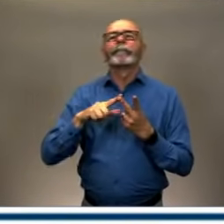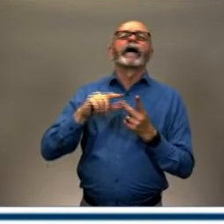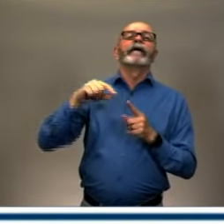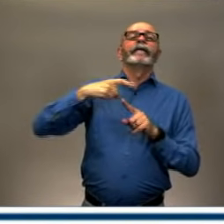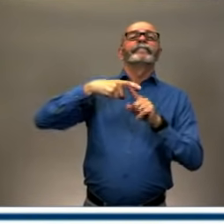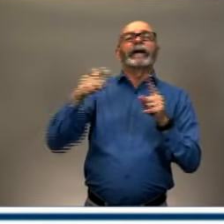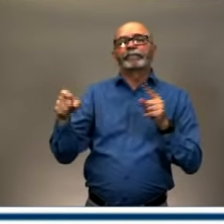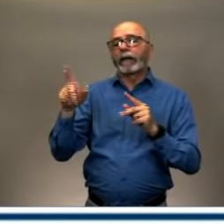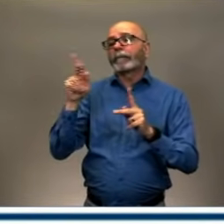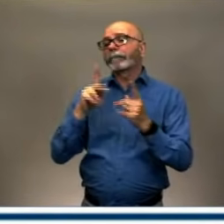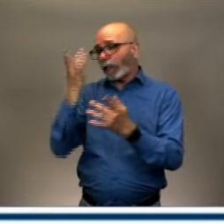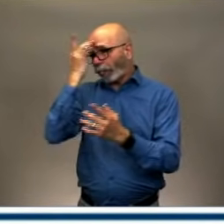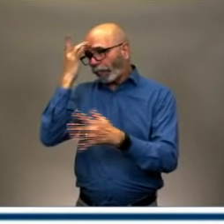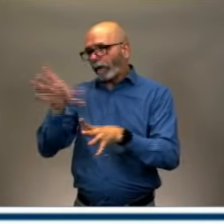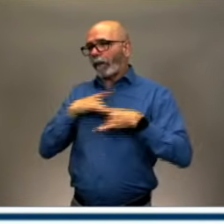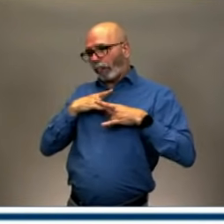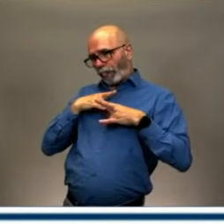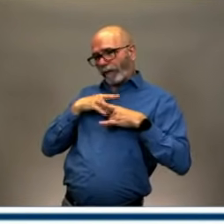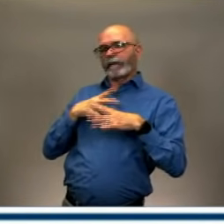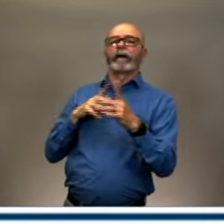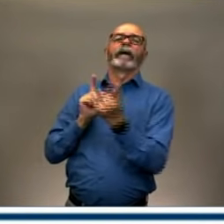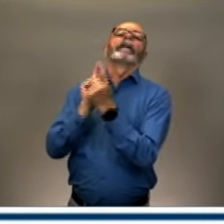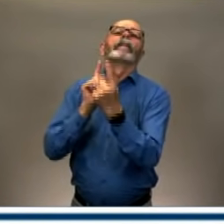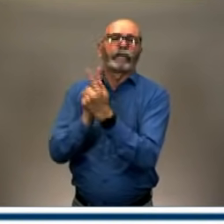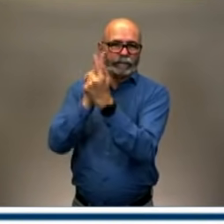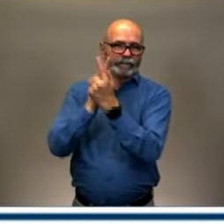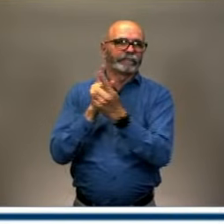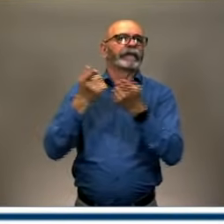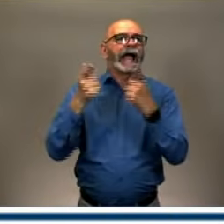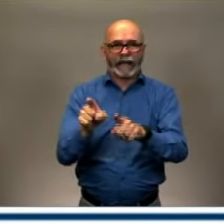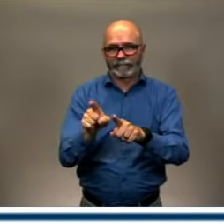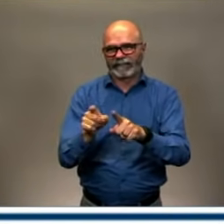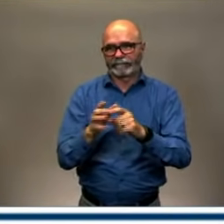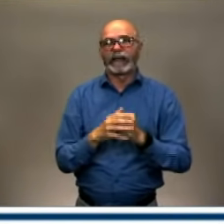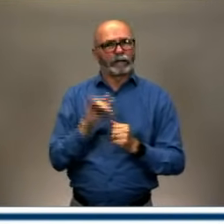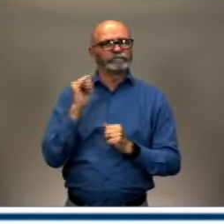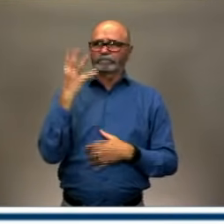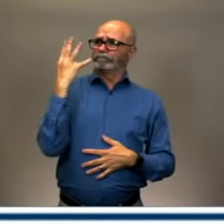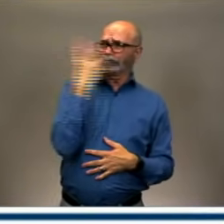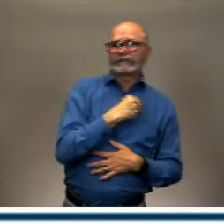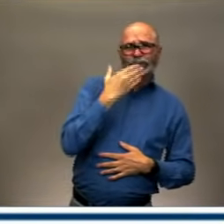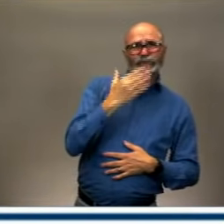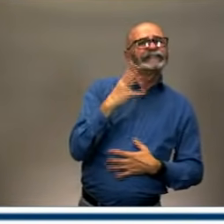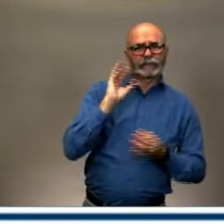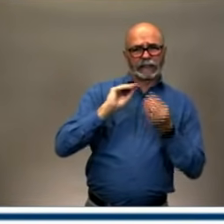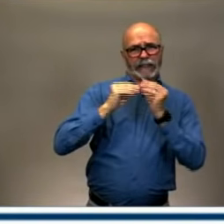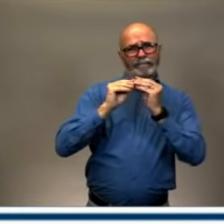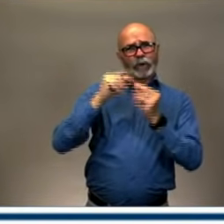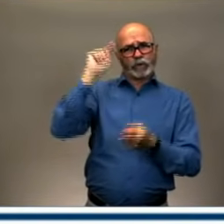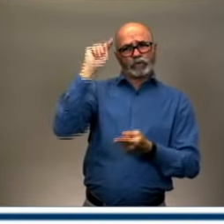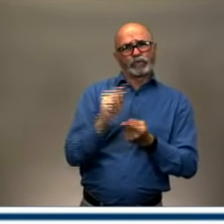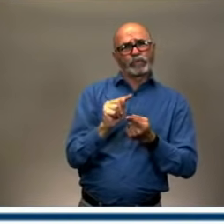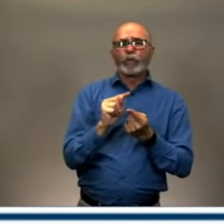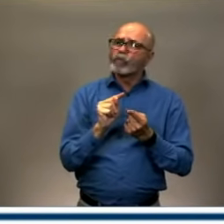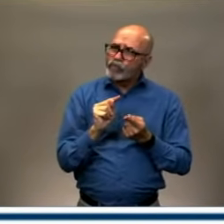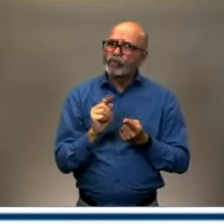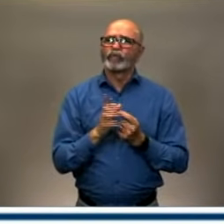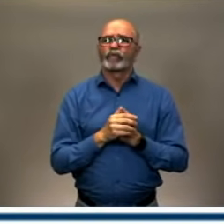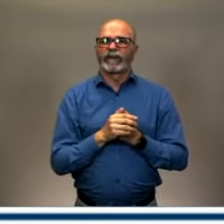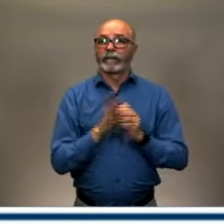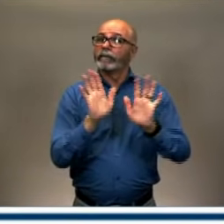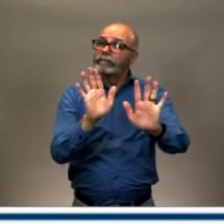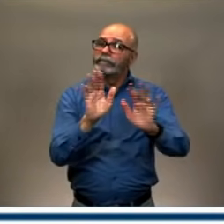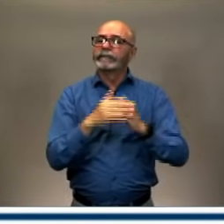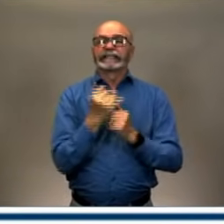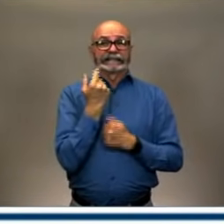close contacts and exposures for each case are staying low. However, several of our recent cases, and there is at